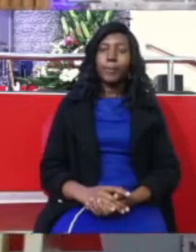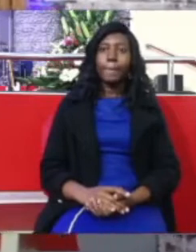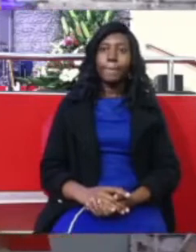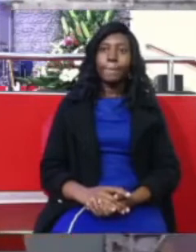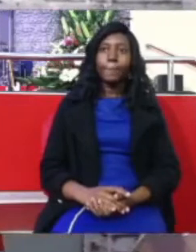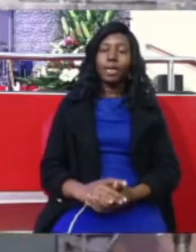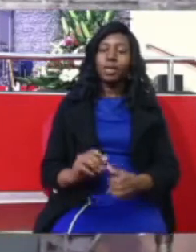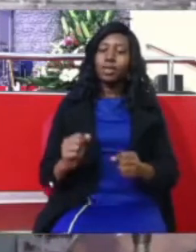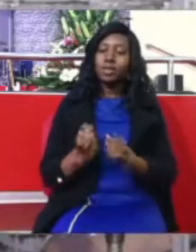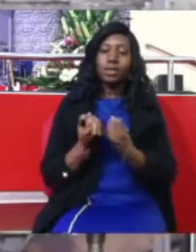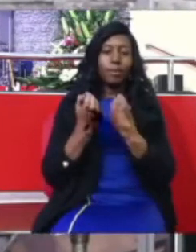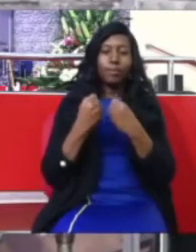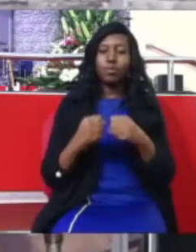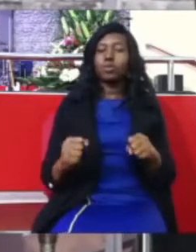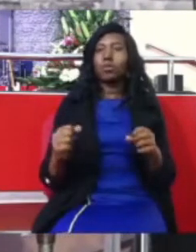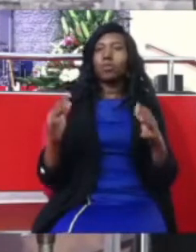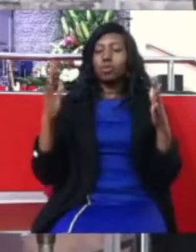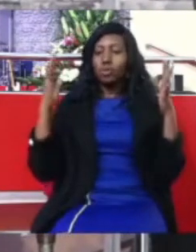be able to get the great catch.